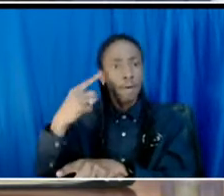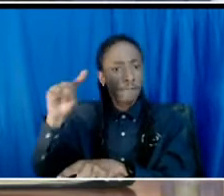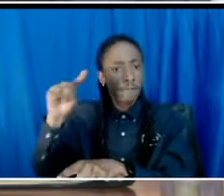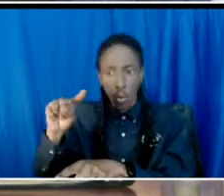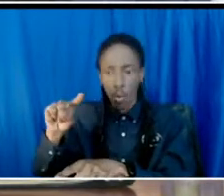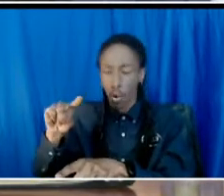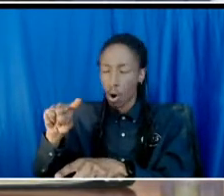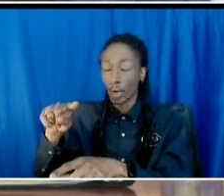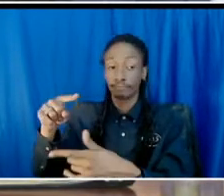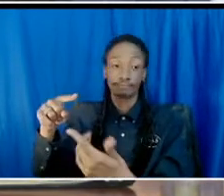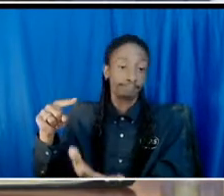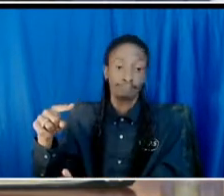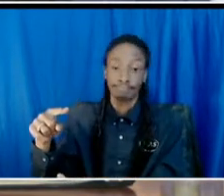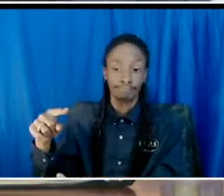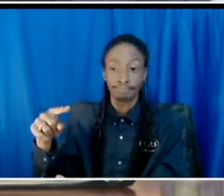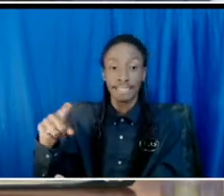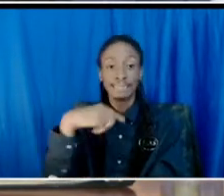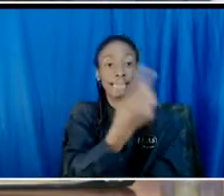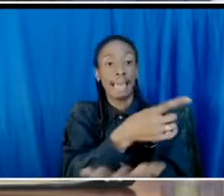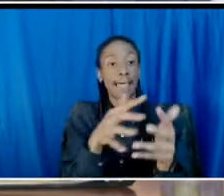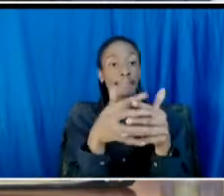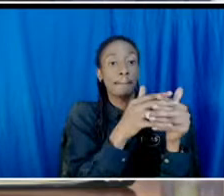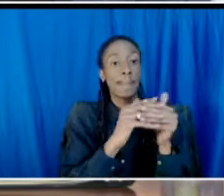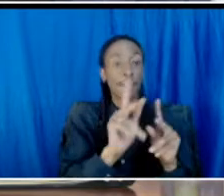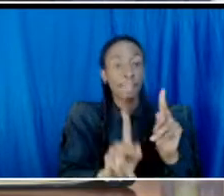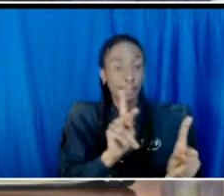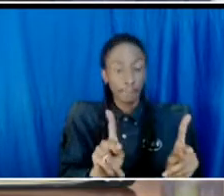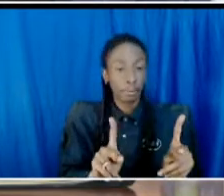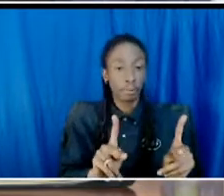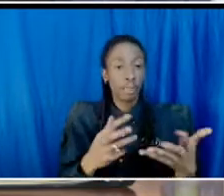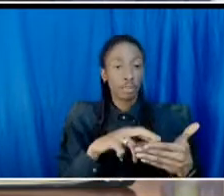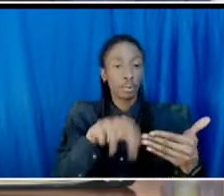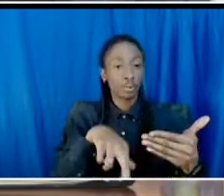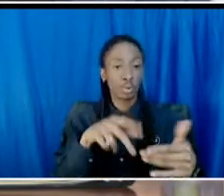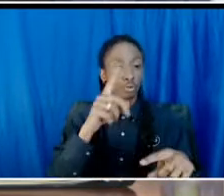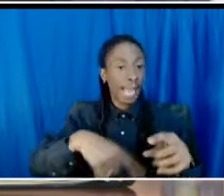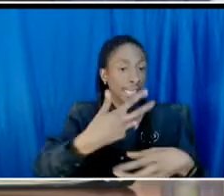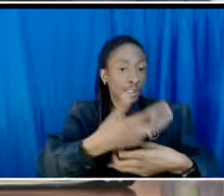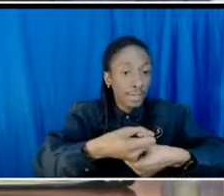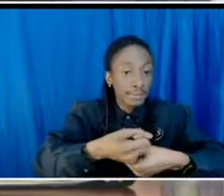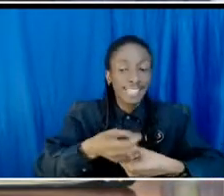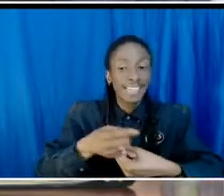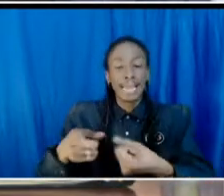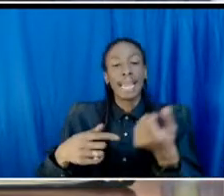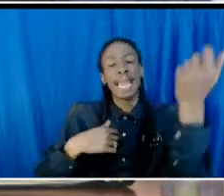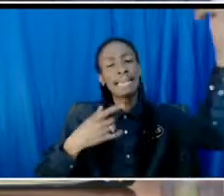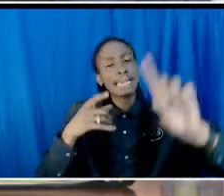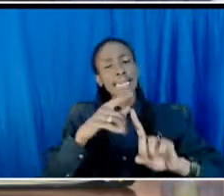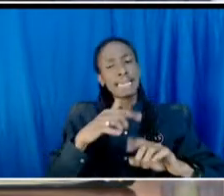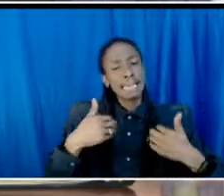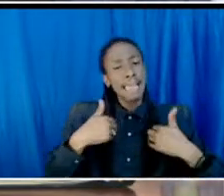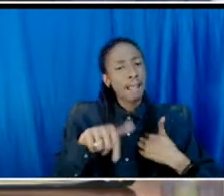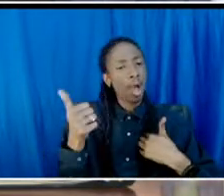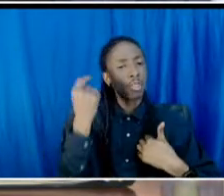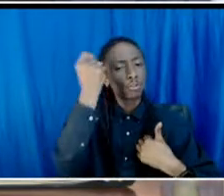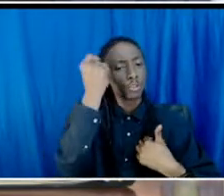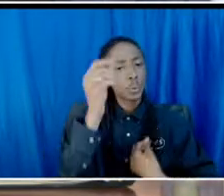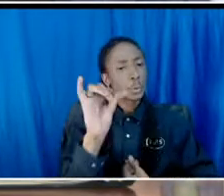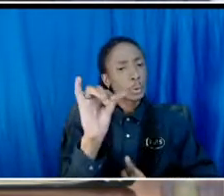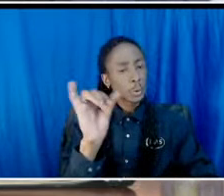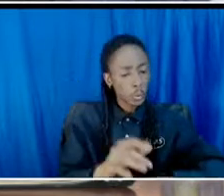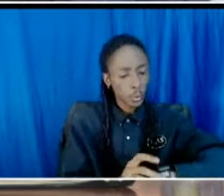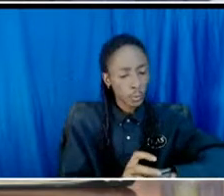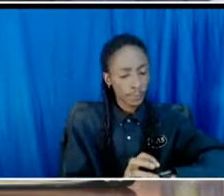basically tell the American people that the results were not trustworthy. And he went on to other theories as well, but the bulk of